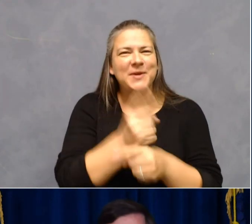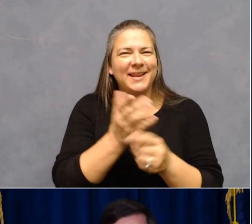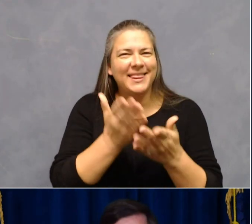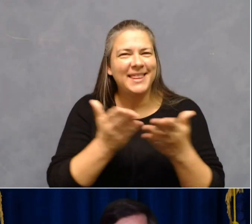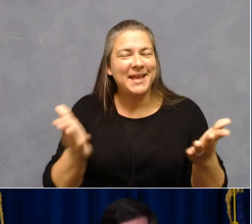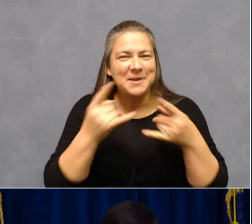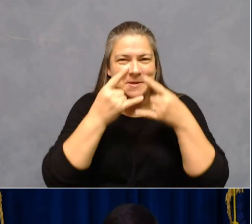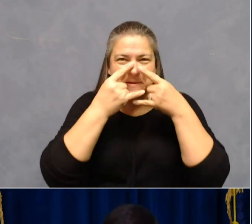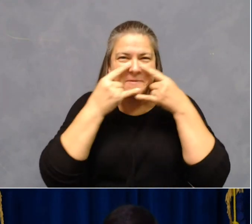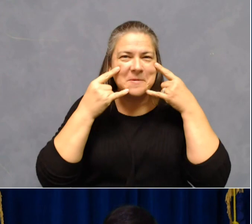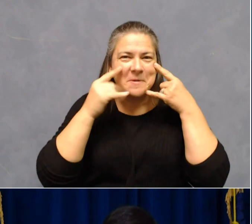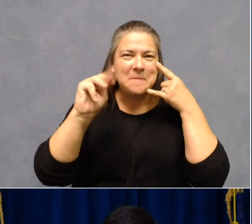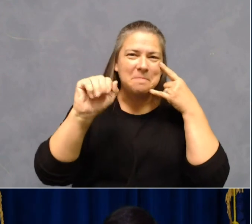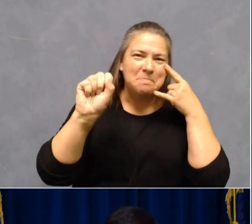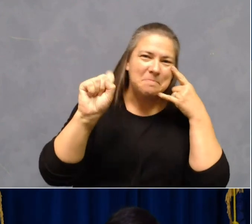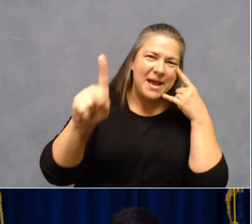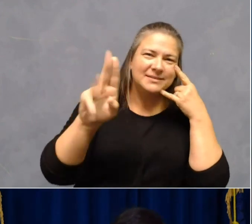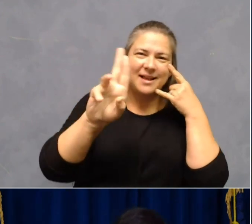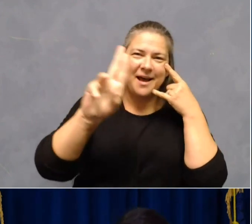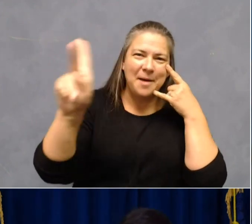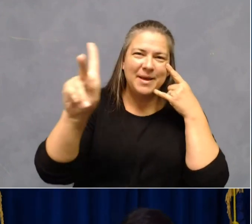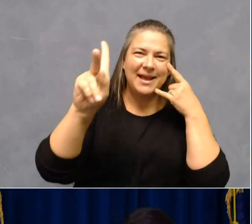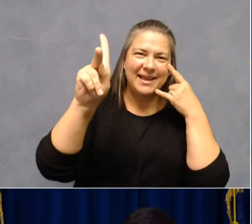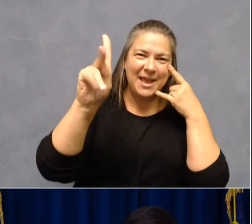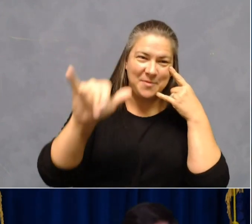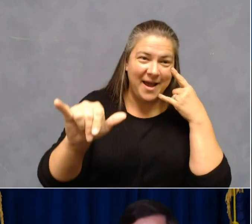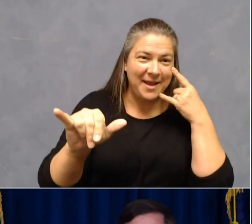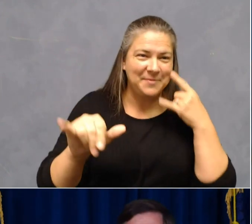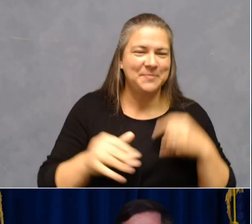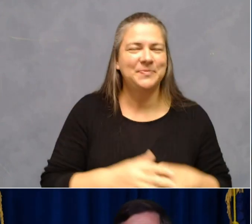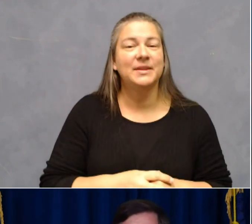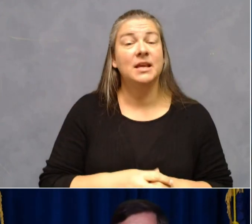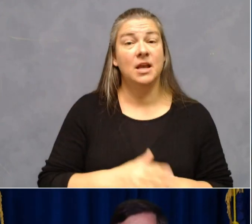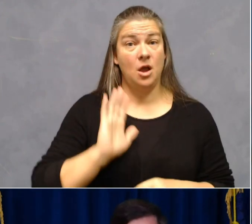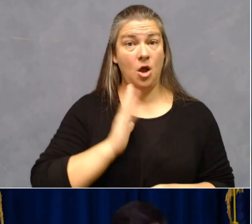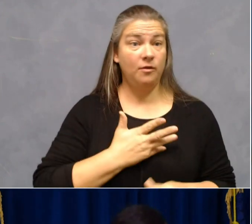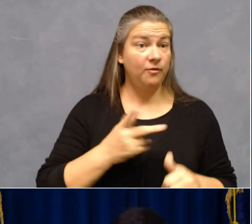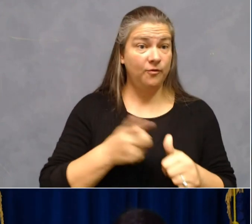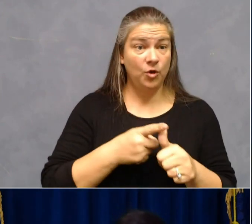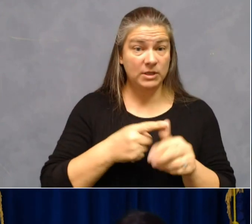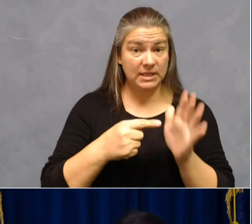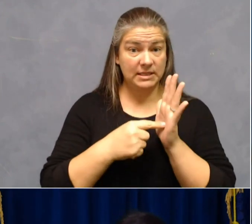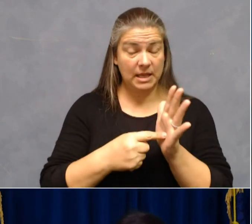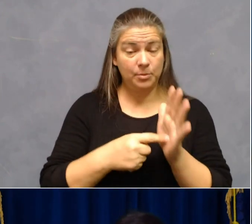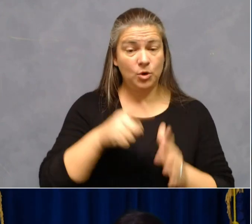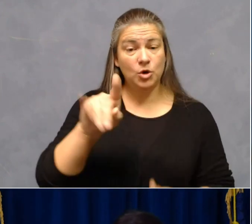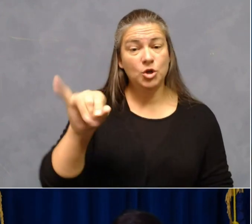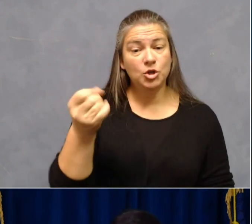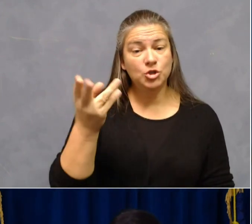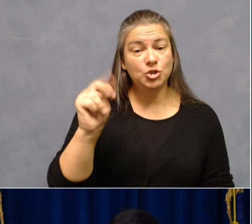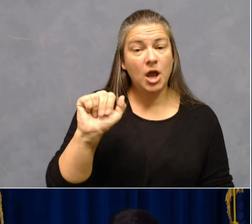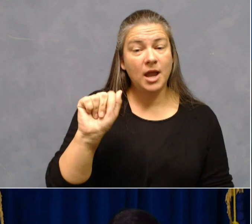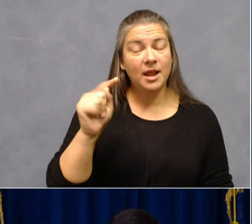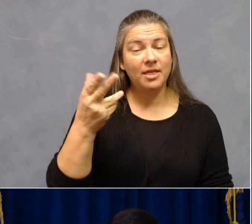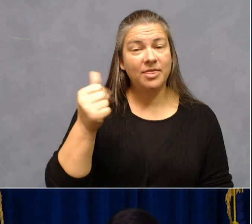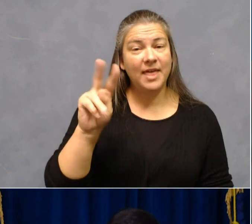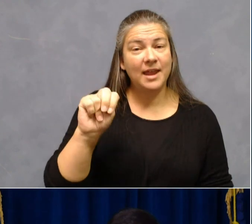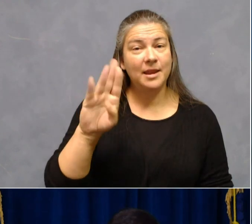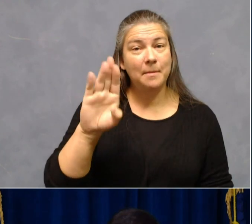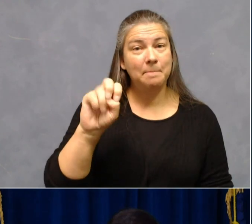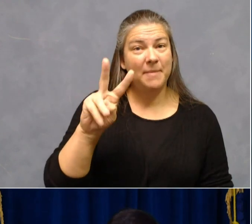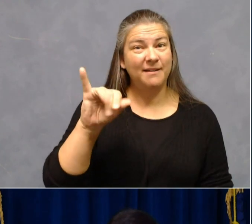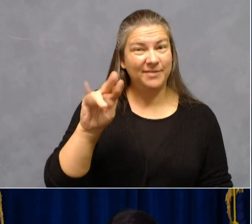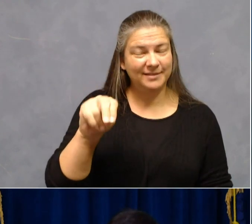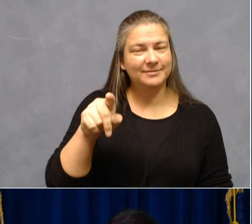KY campaign. So our first example is Jonathan Biven, and he's at the Big Sandy